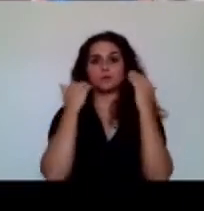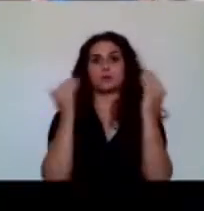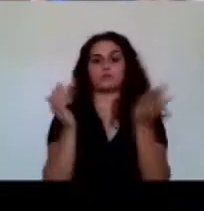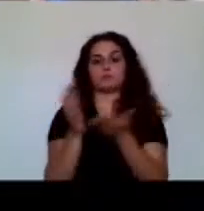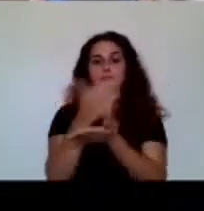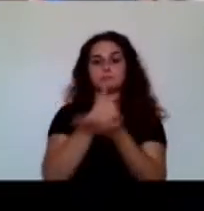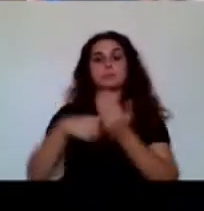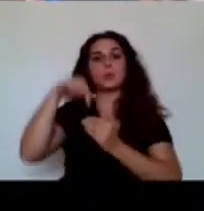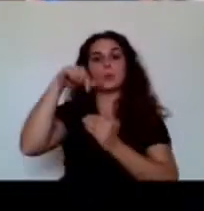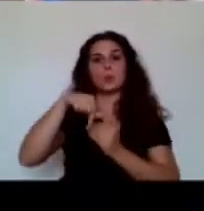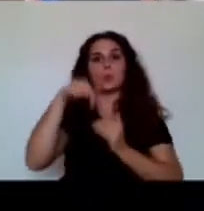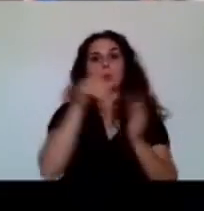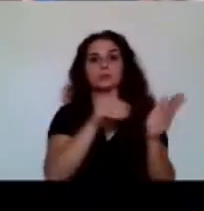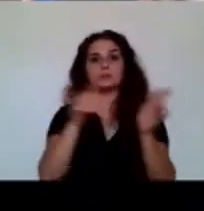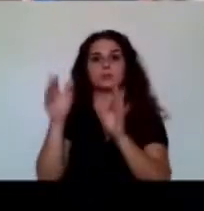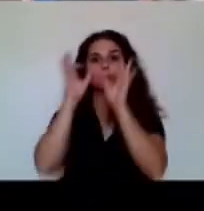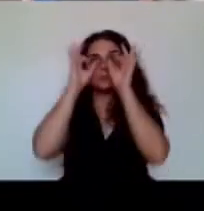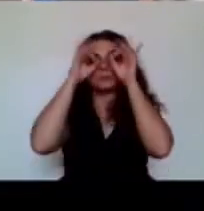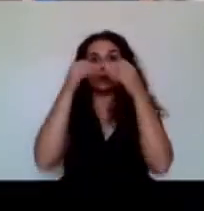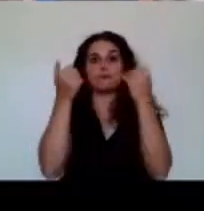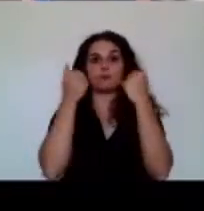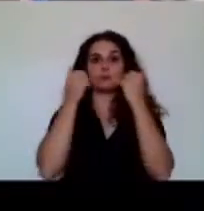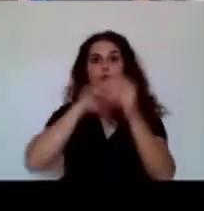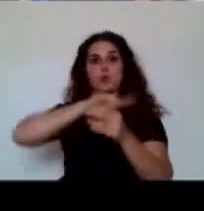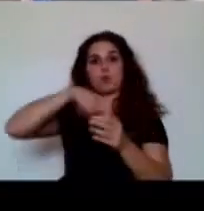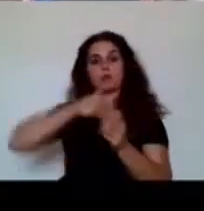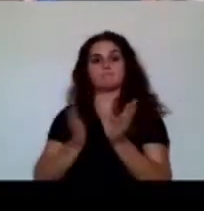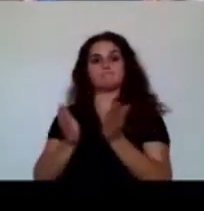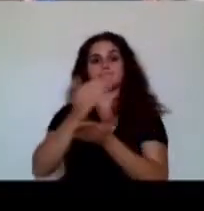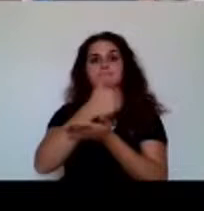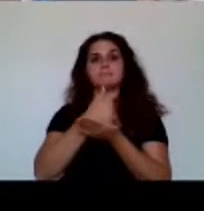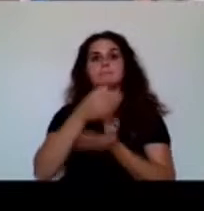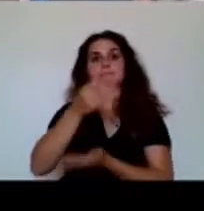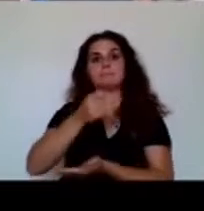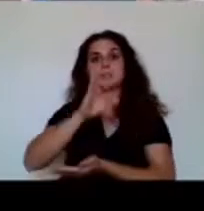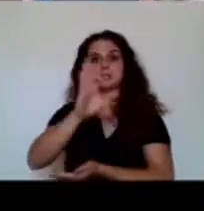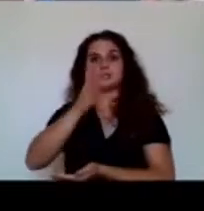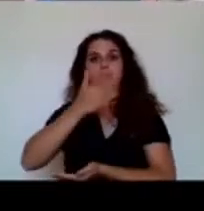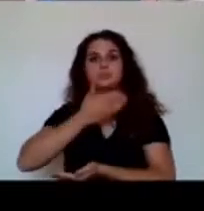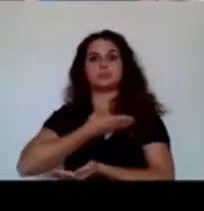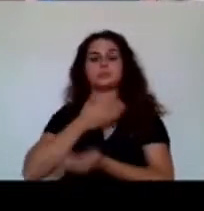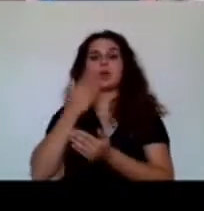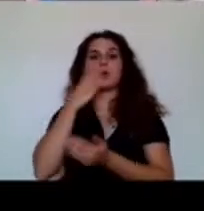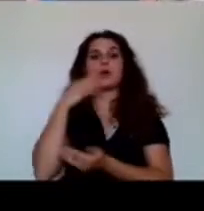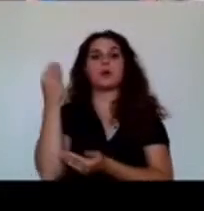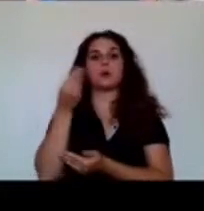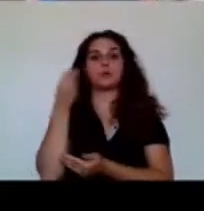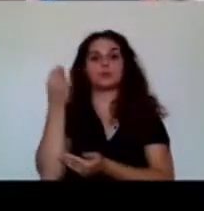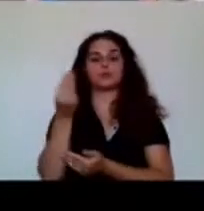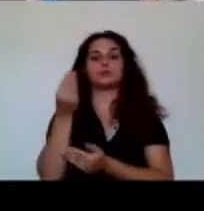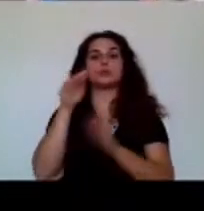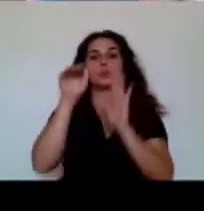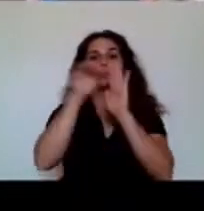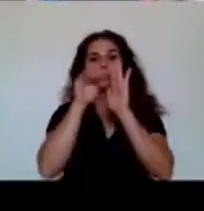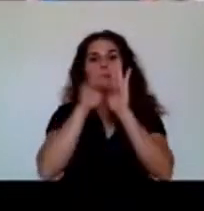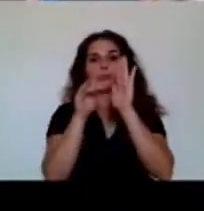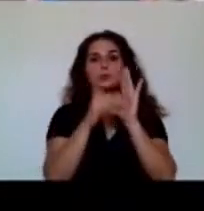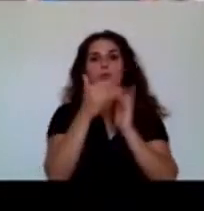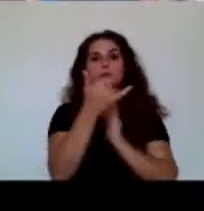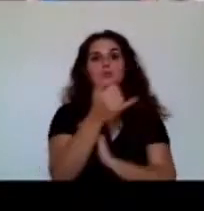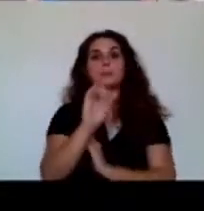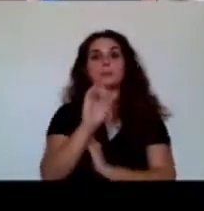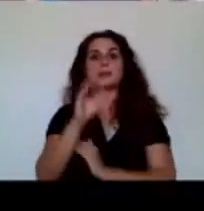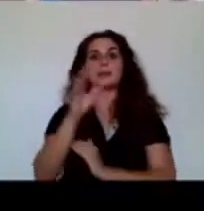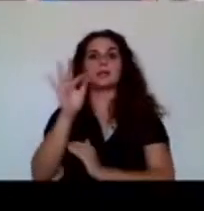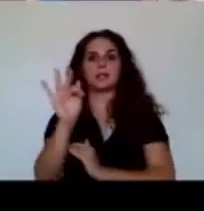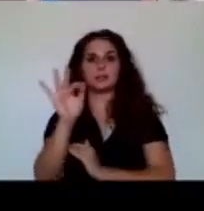with the PRISM goggles, these were data collected by our PhD students from the INDP program of